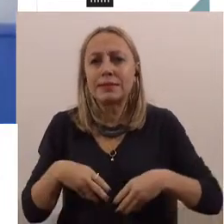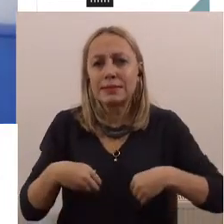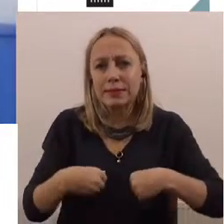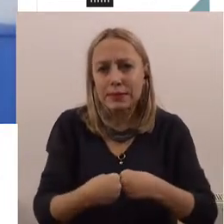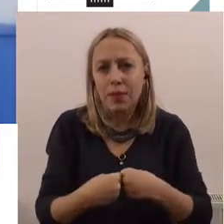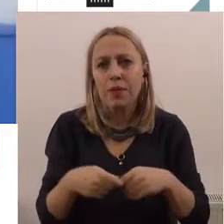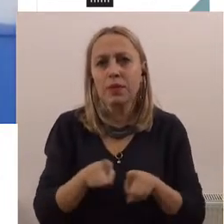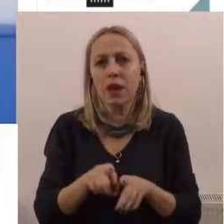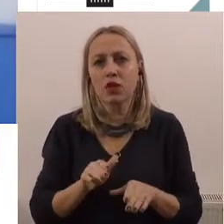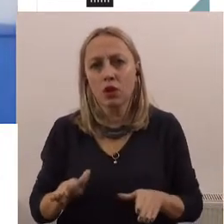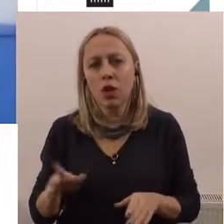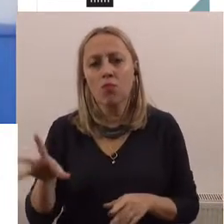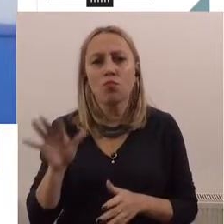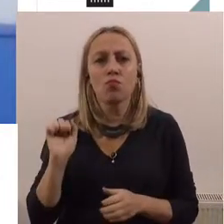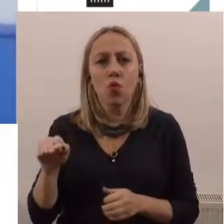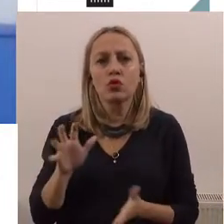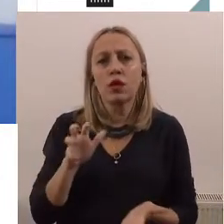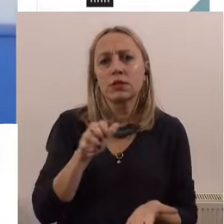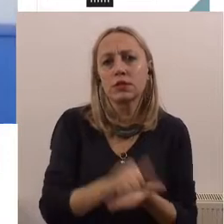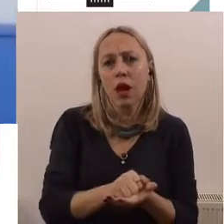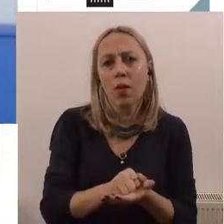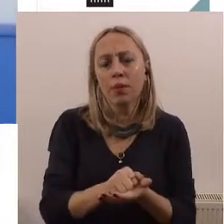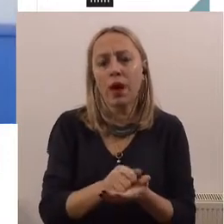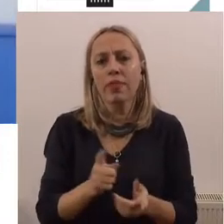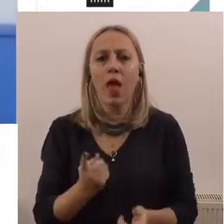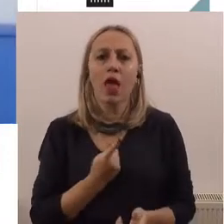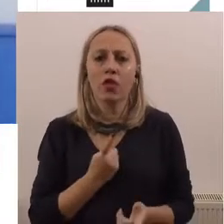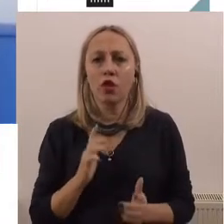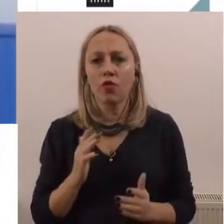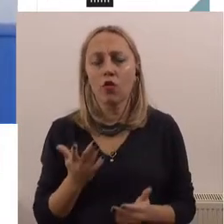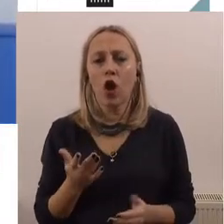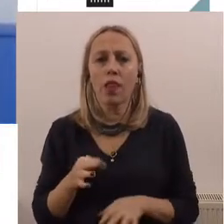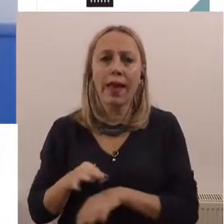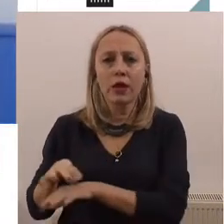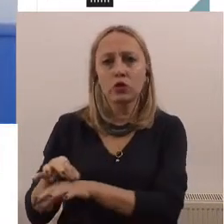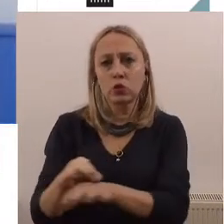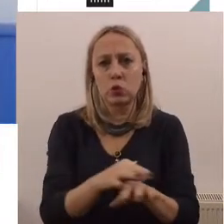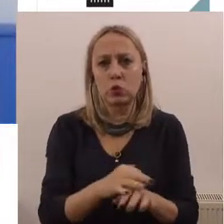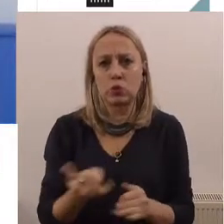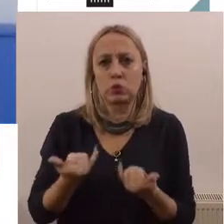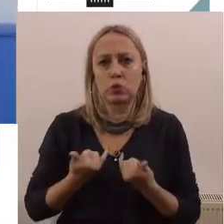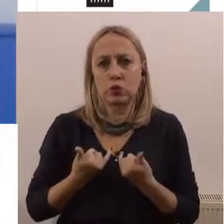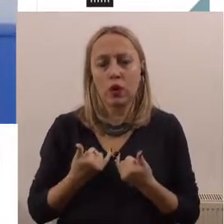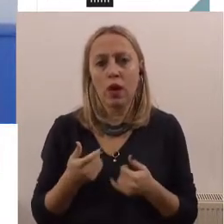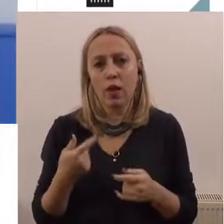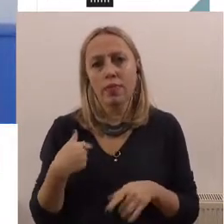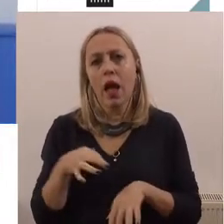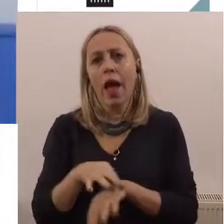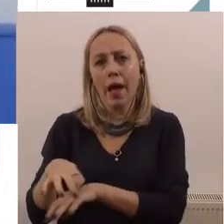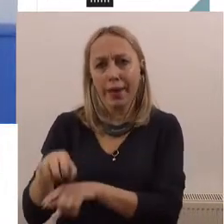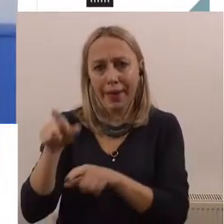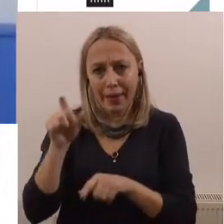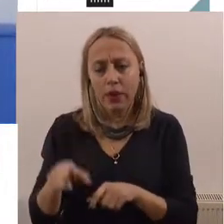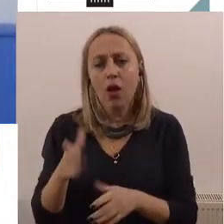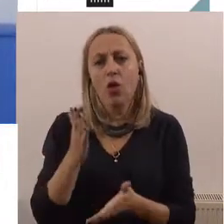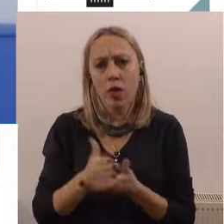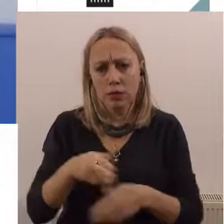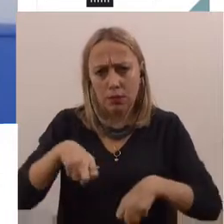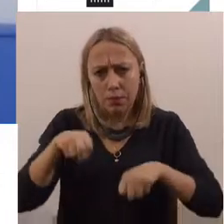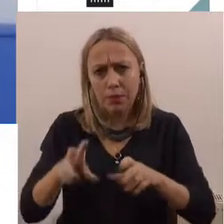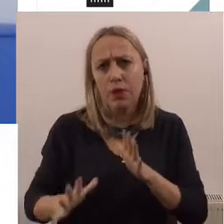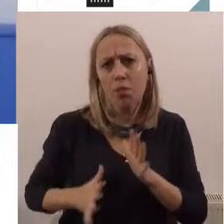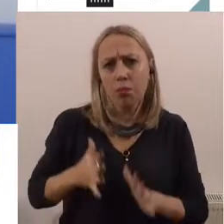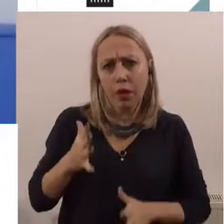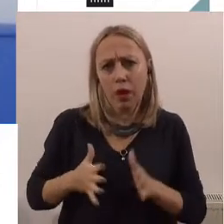the regular family tour, but families can book a private tour, and then our tour guides